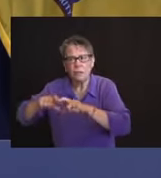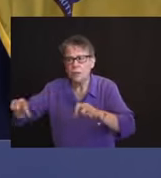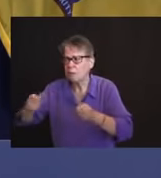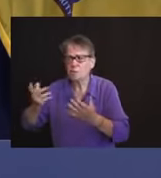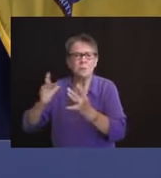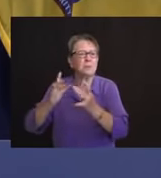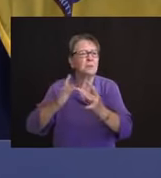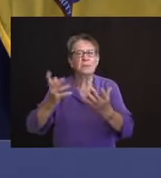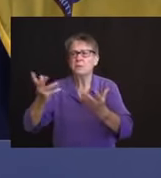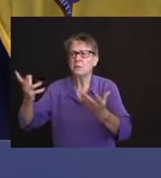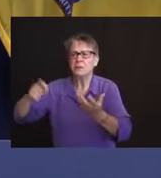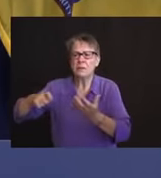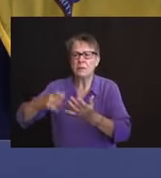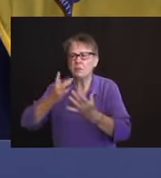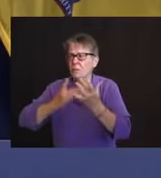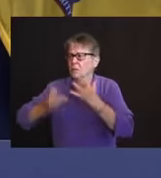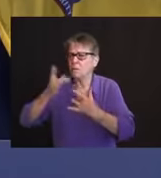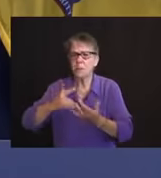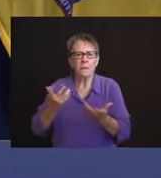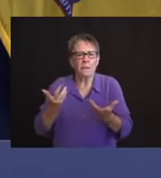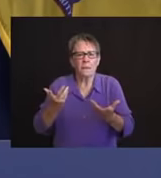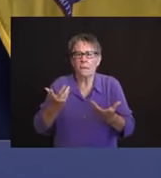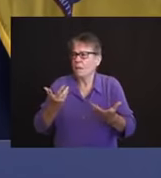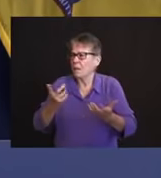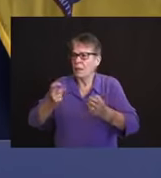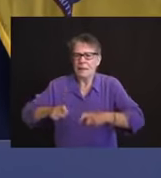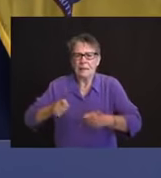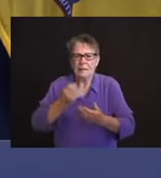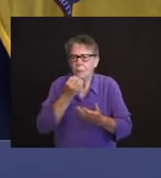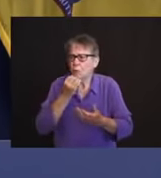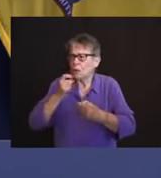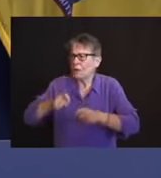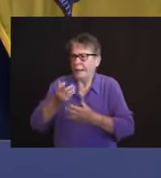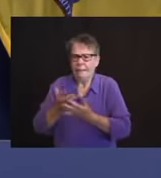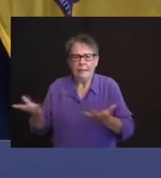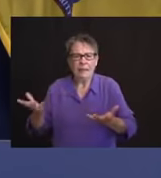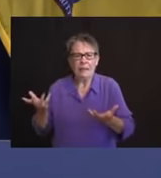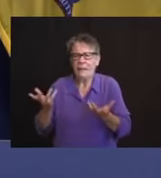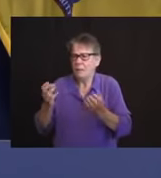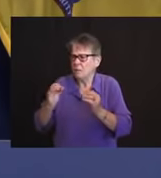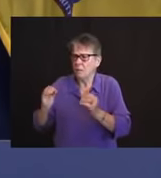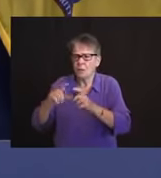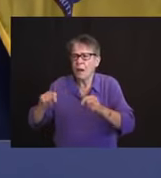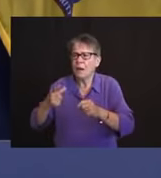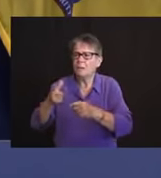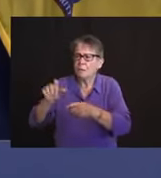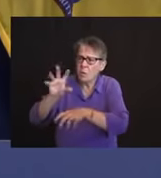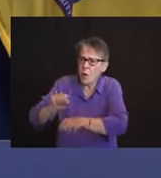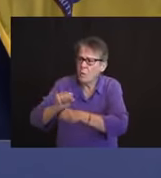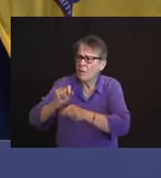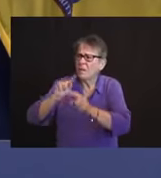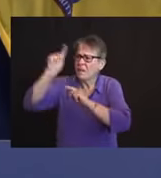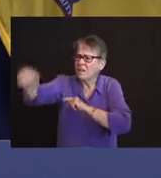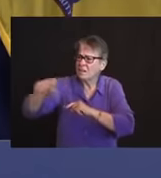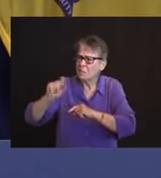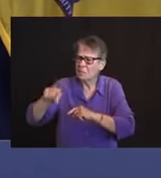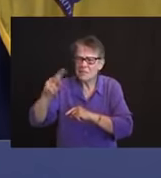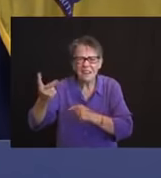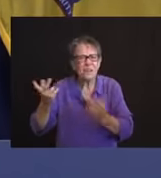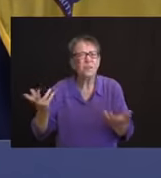desperation. They'll get every penny that's coming to them. And I think you'll do this because you've done this before, Matt. We'd love the details.